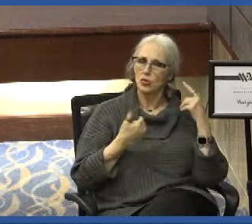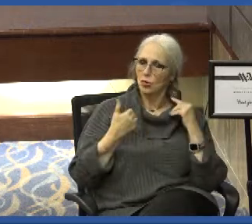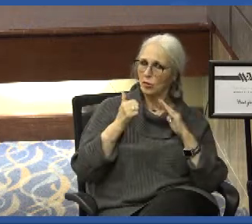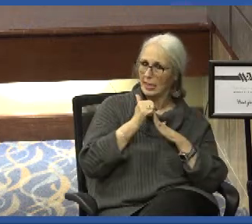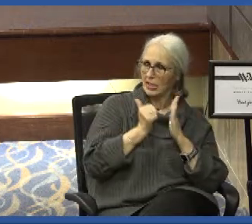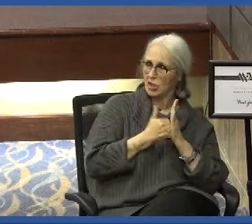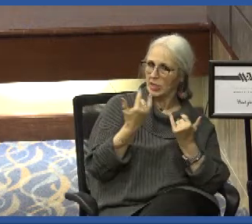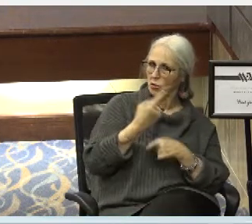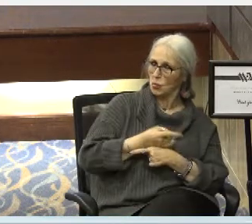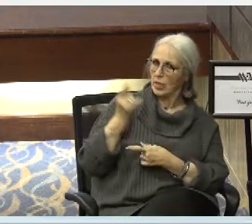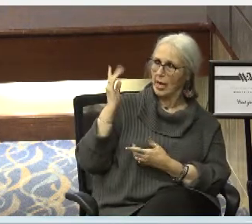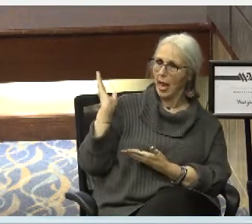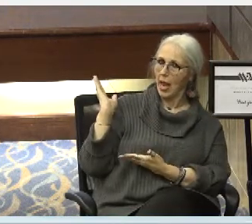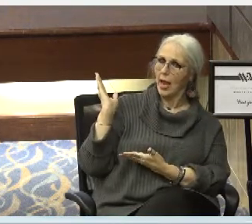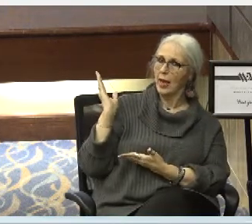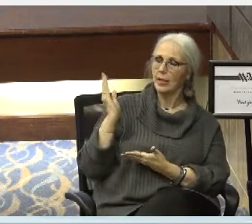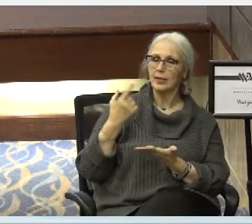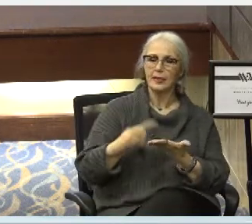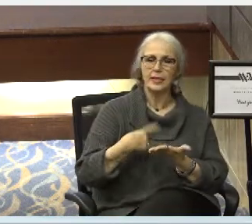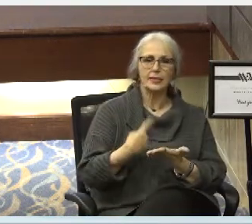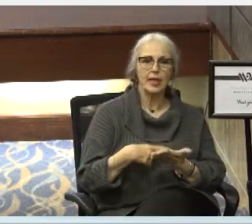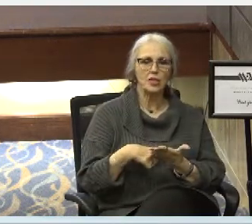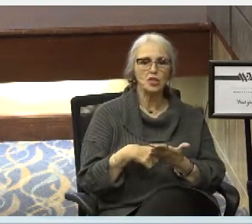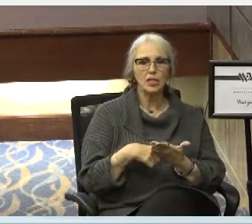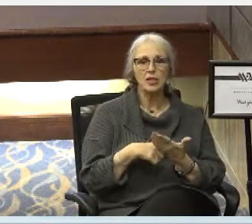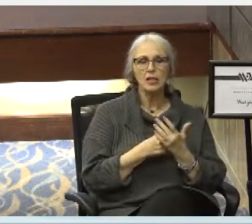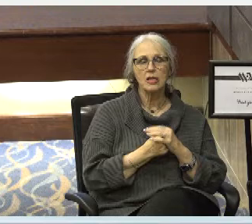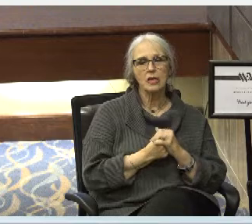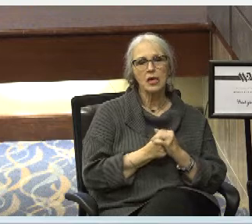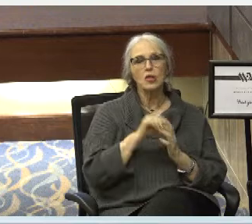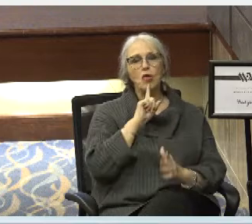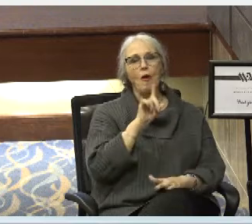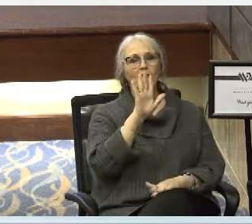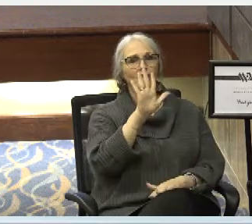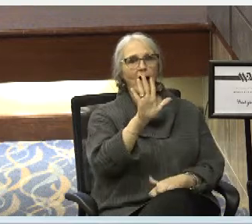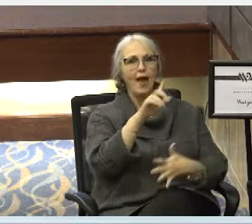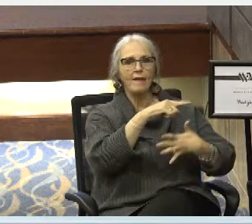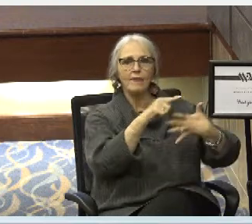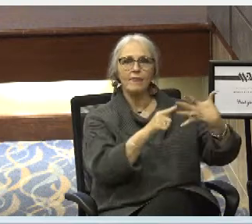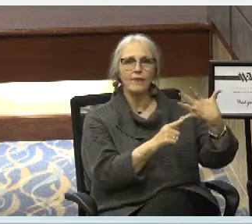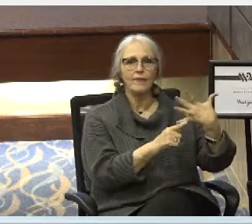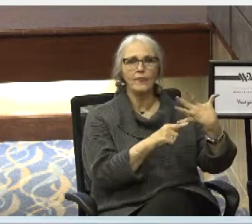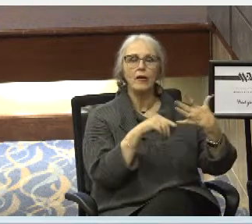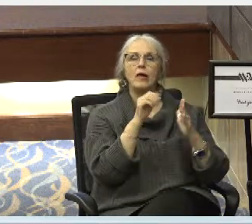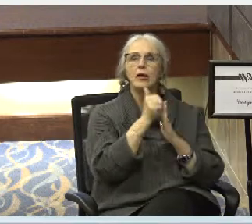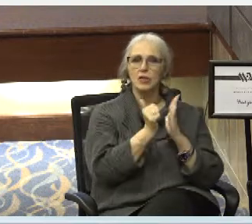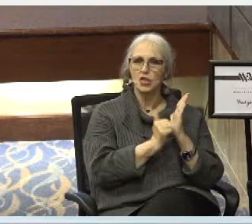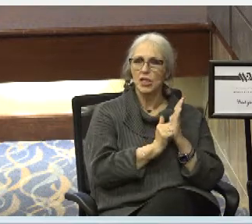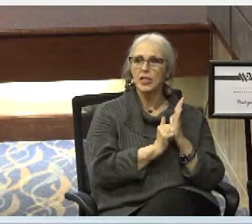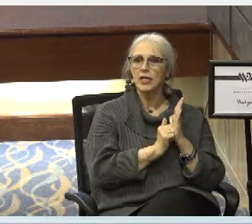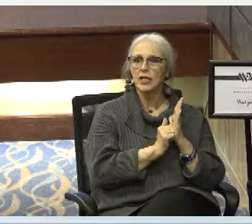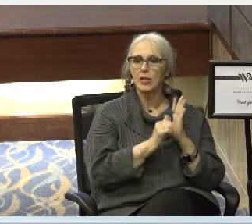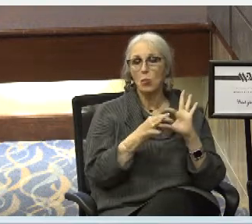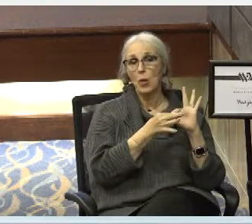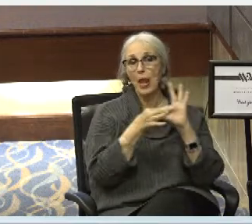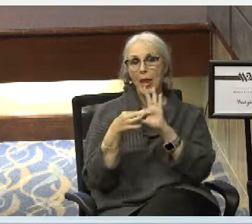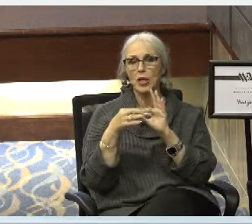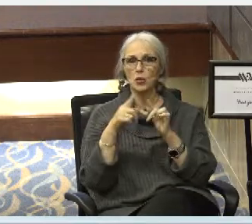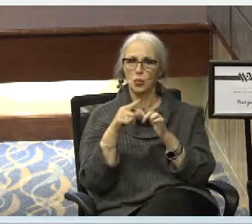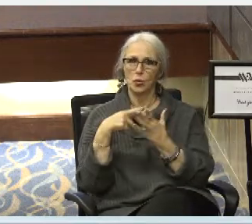today. Today's discussion, there are 5 items that are on the agenda related to this